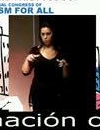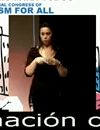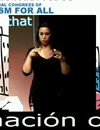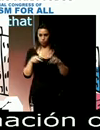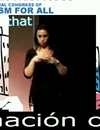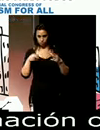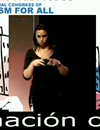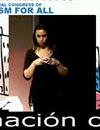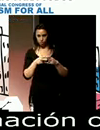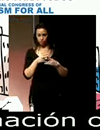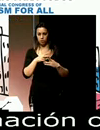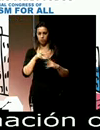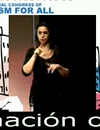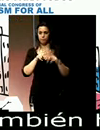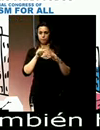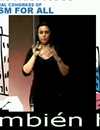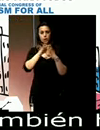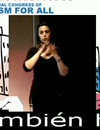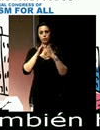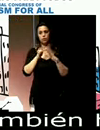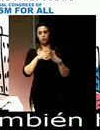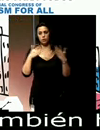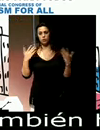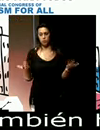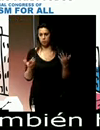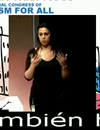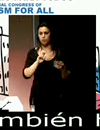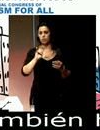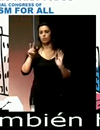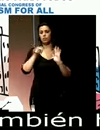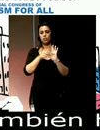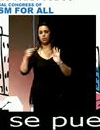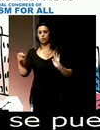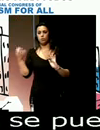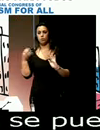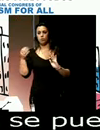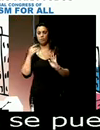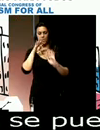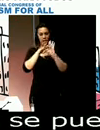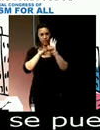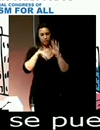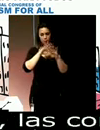Another output is the list of improvement for accessibility.